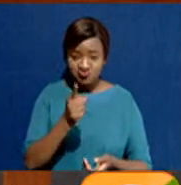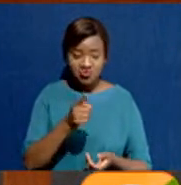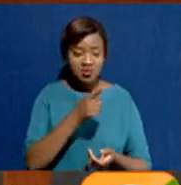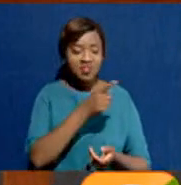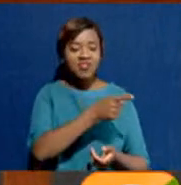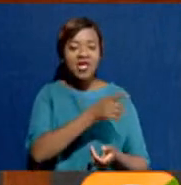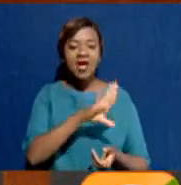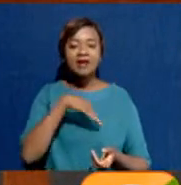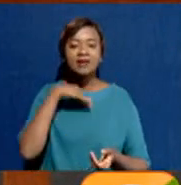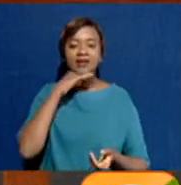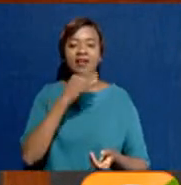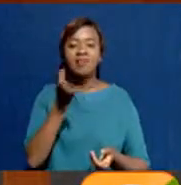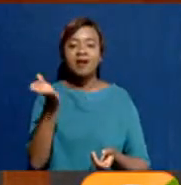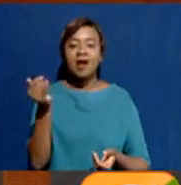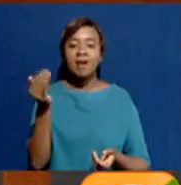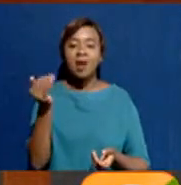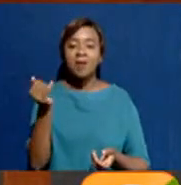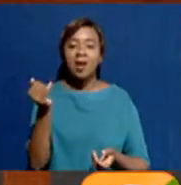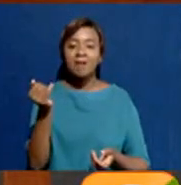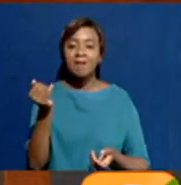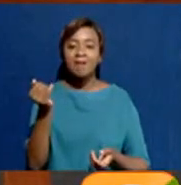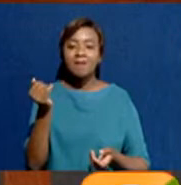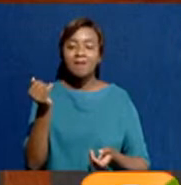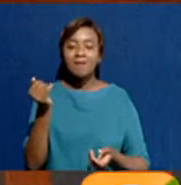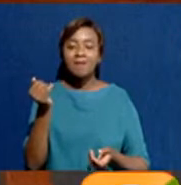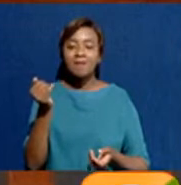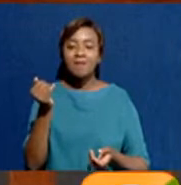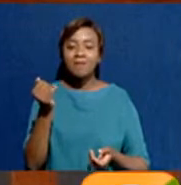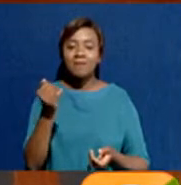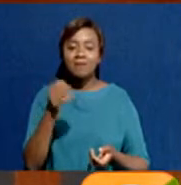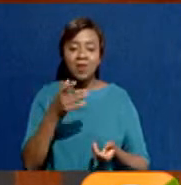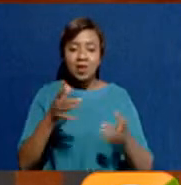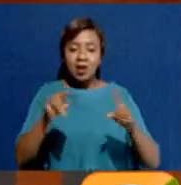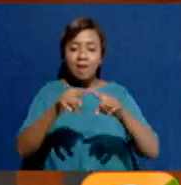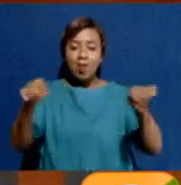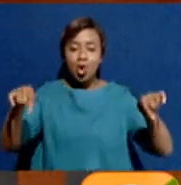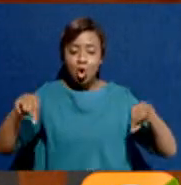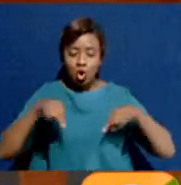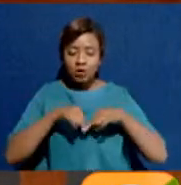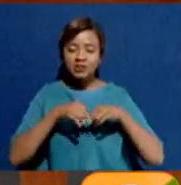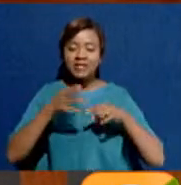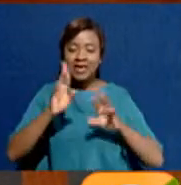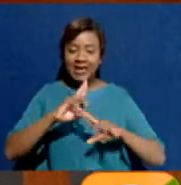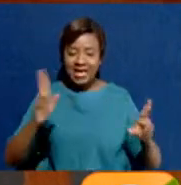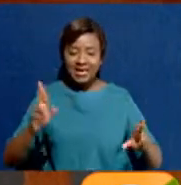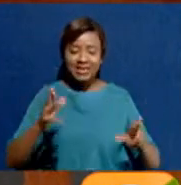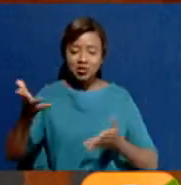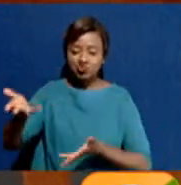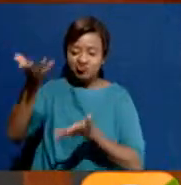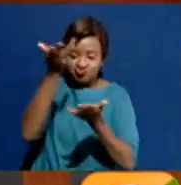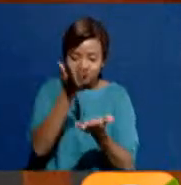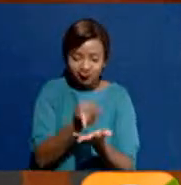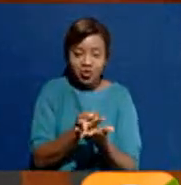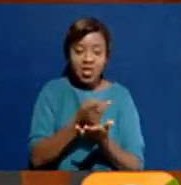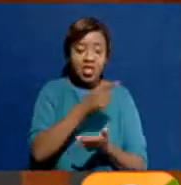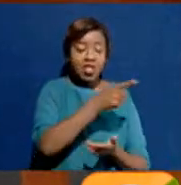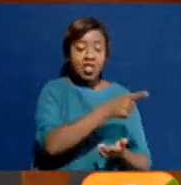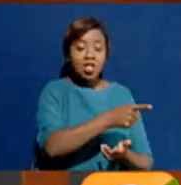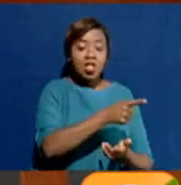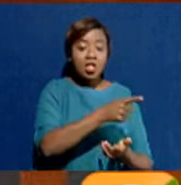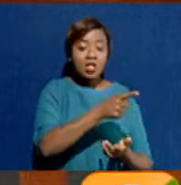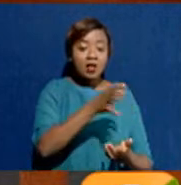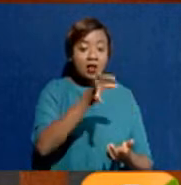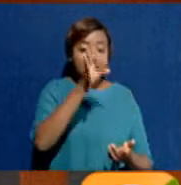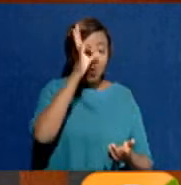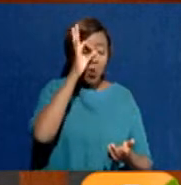open, your casket is already open, you will not take 6 months